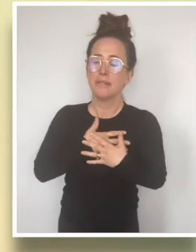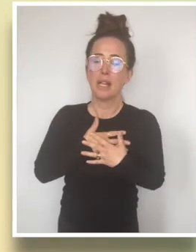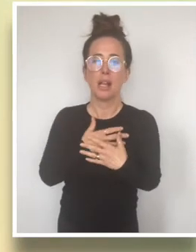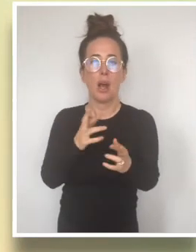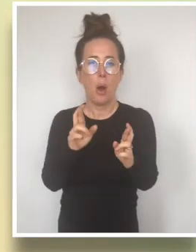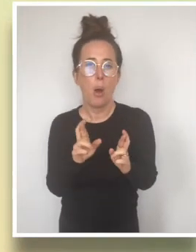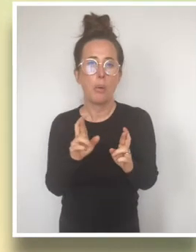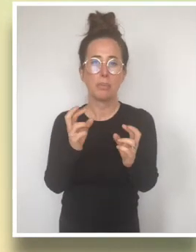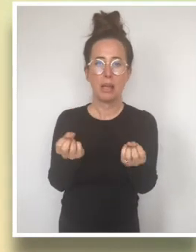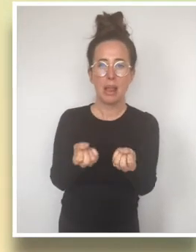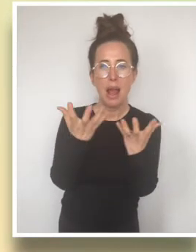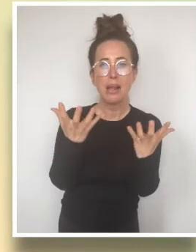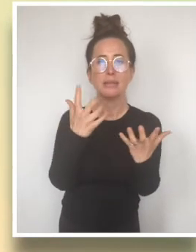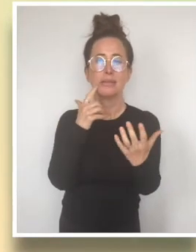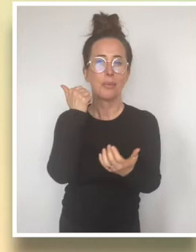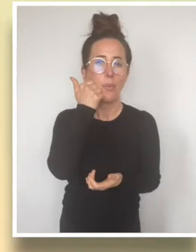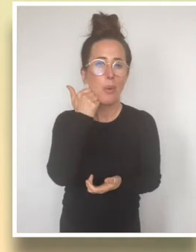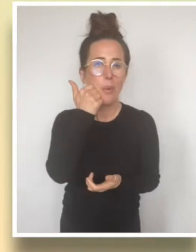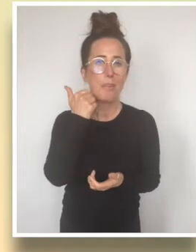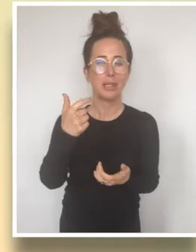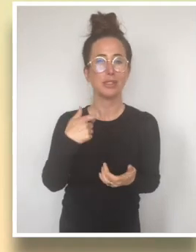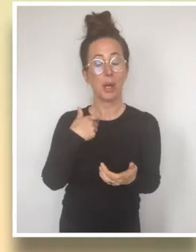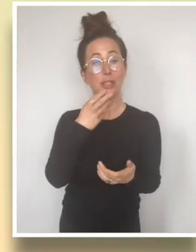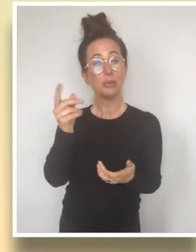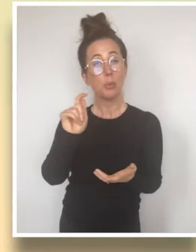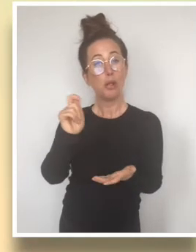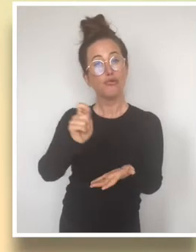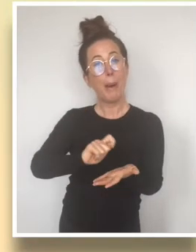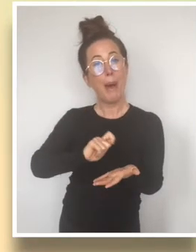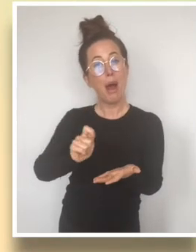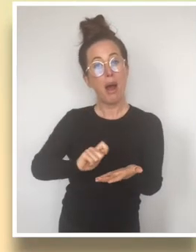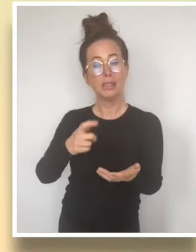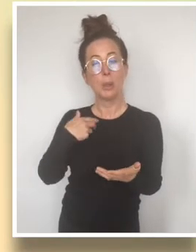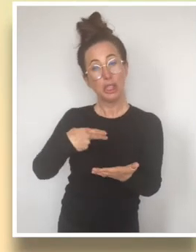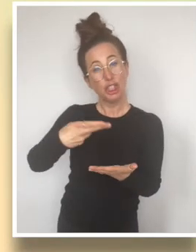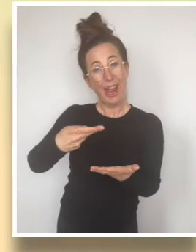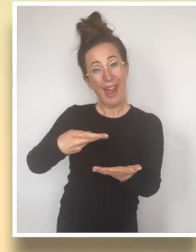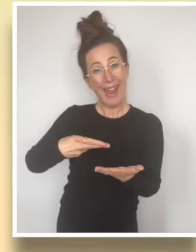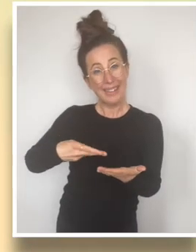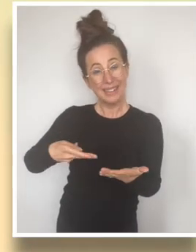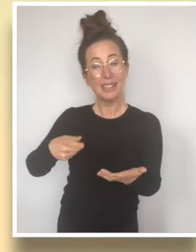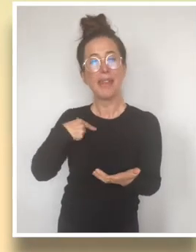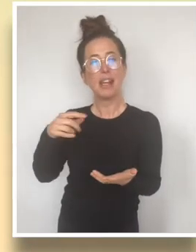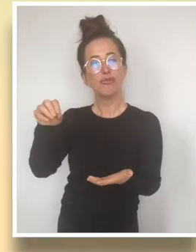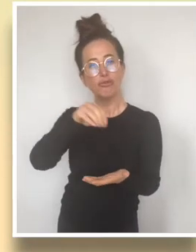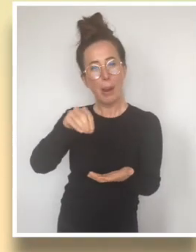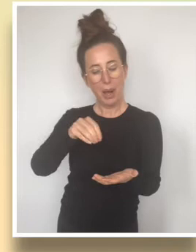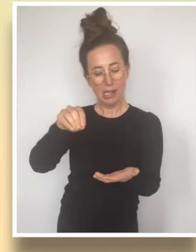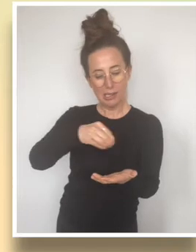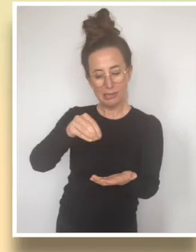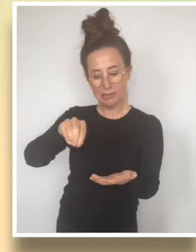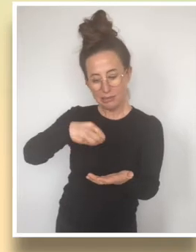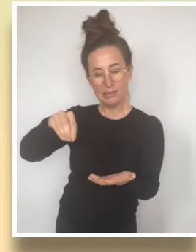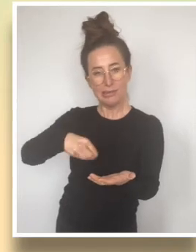and warmth. So what I did was I actually used a rubber, and after I'd done all the shading, I used the rubber to pick out